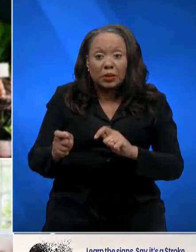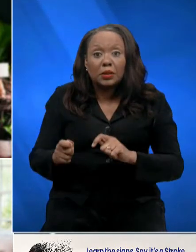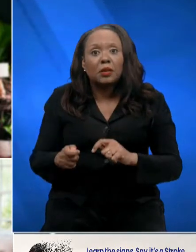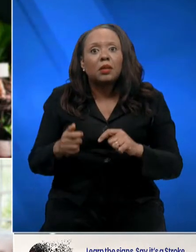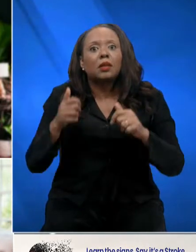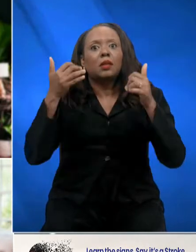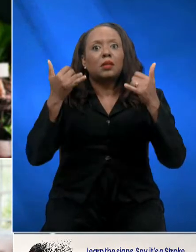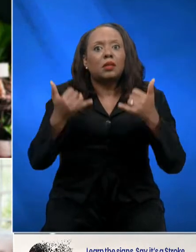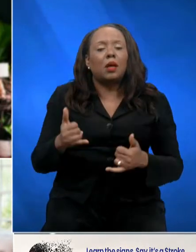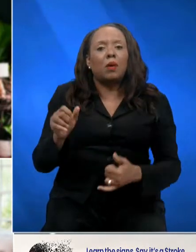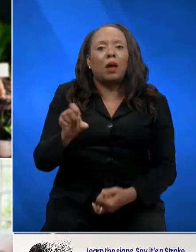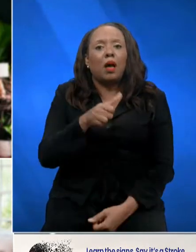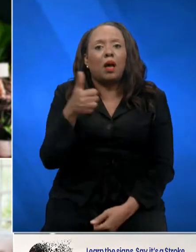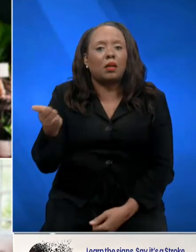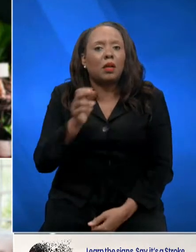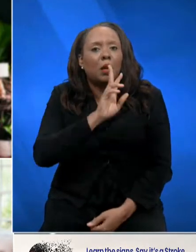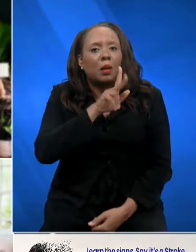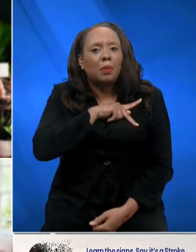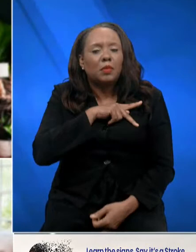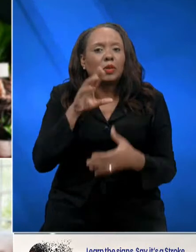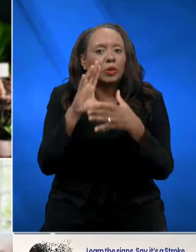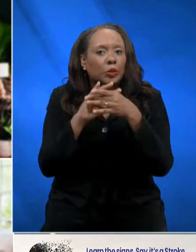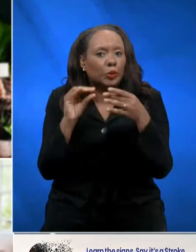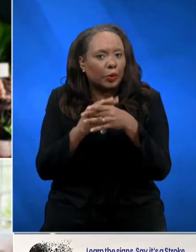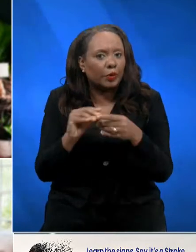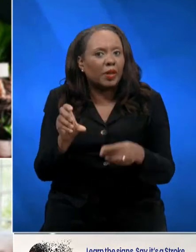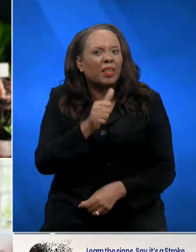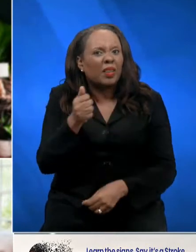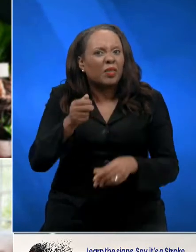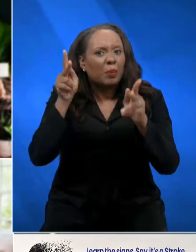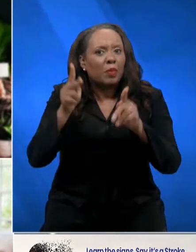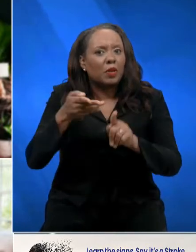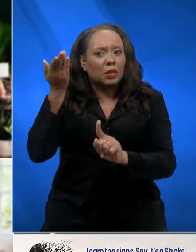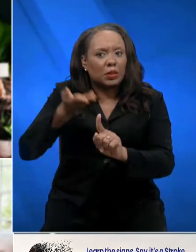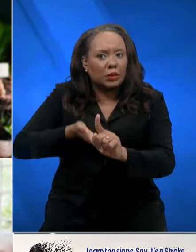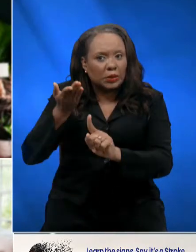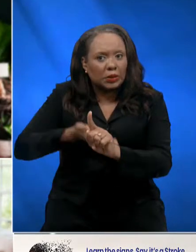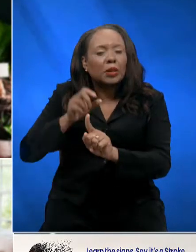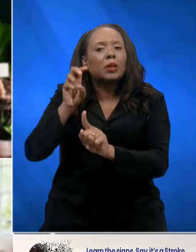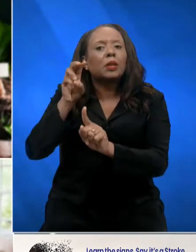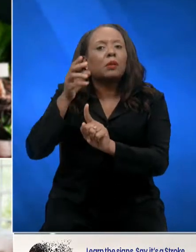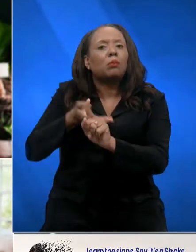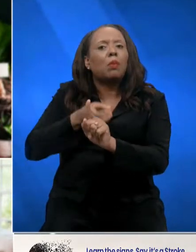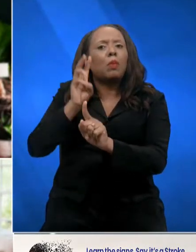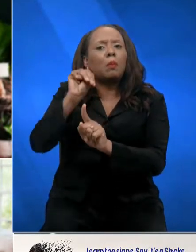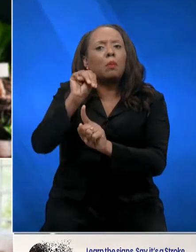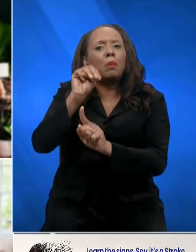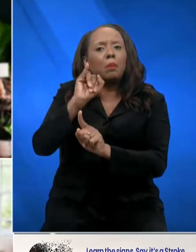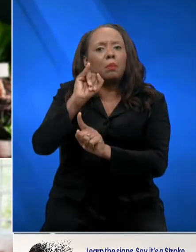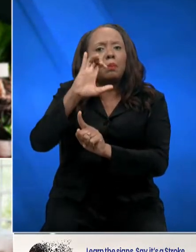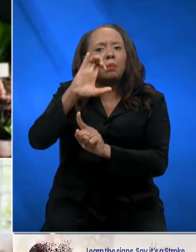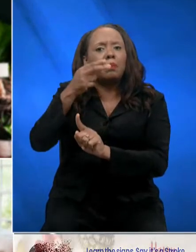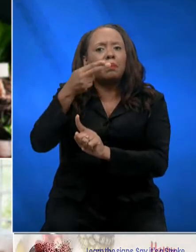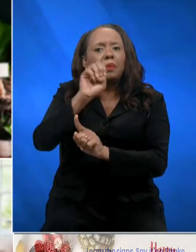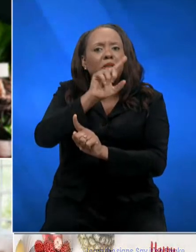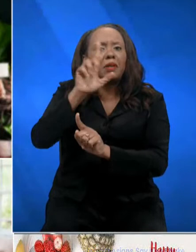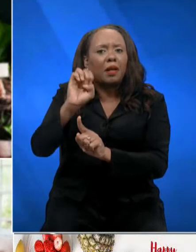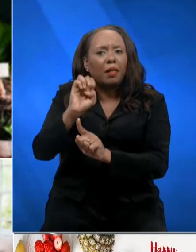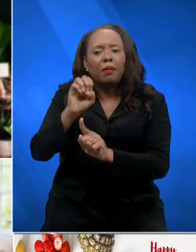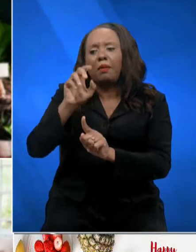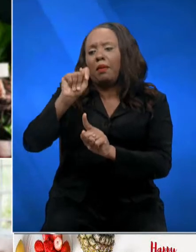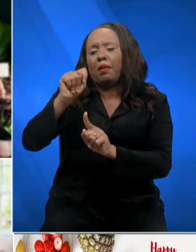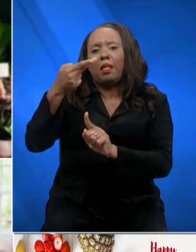another personal story in so that we can hear from her. Michelle Thompson. She was diagnosed